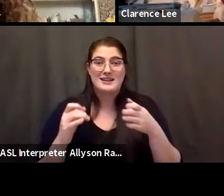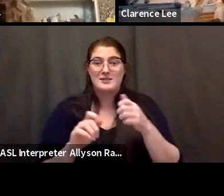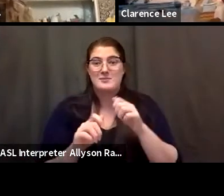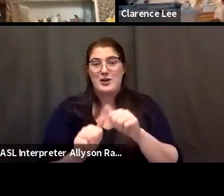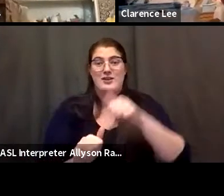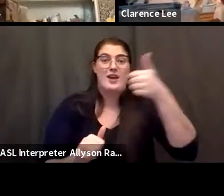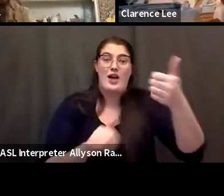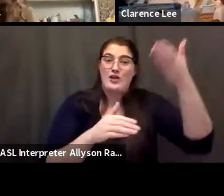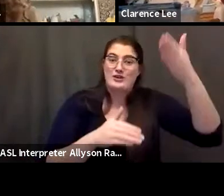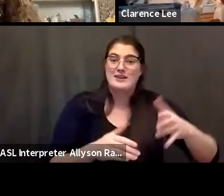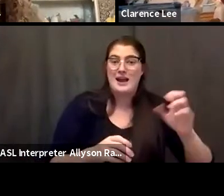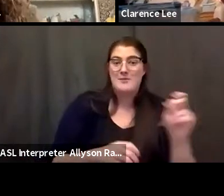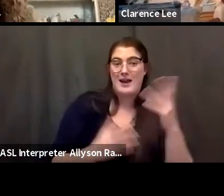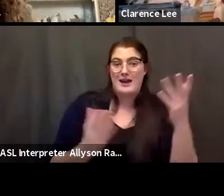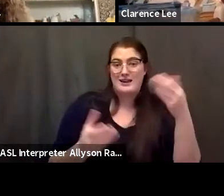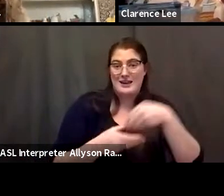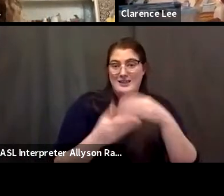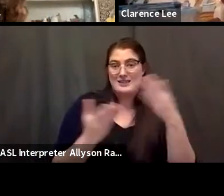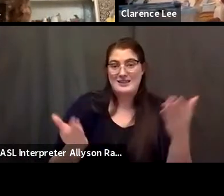this meeting room.